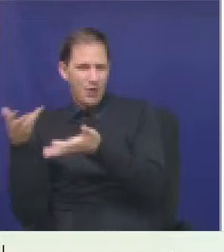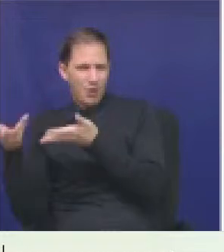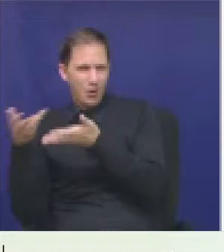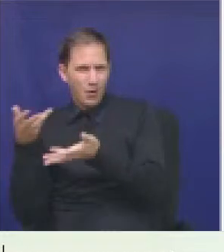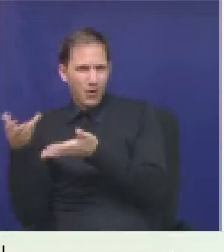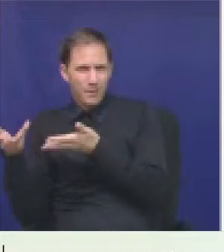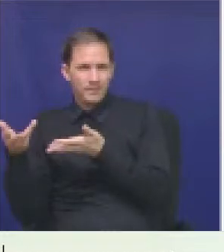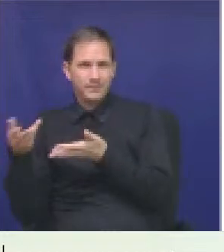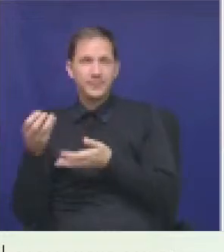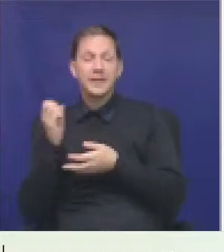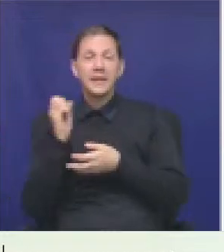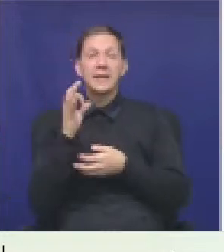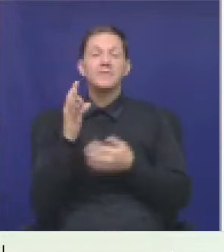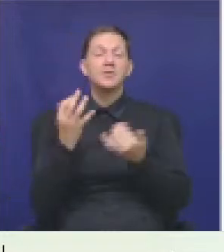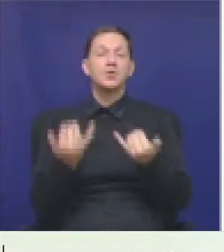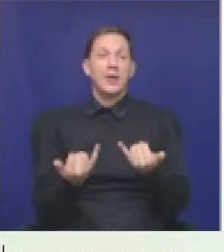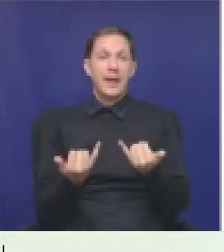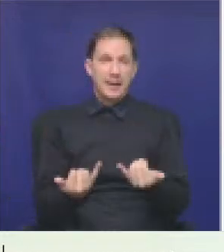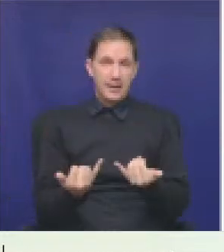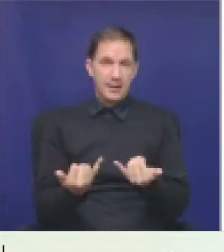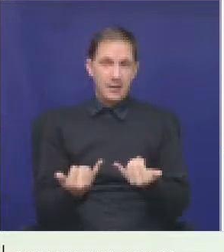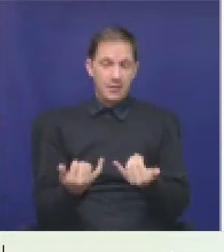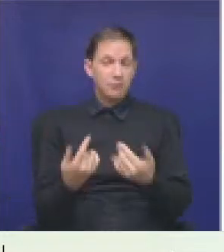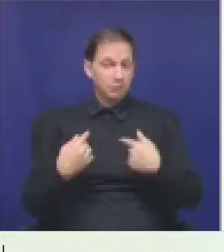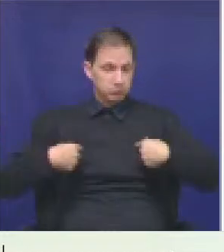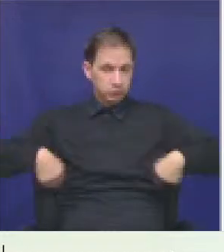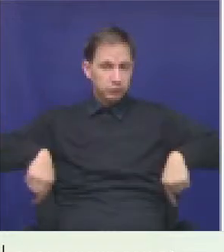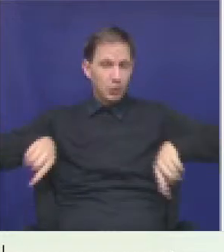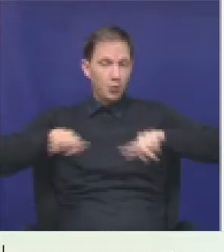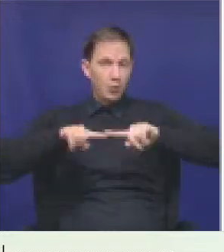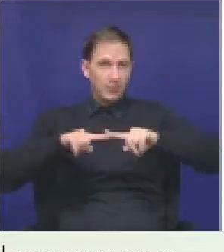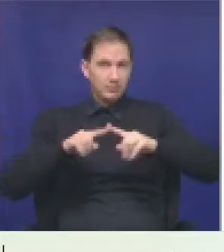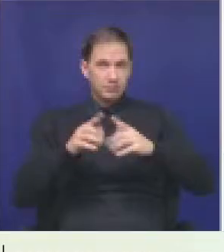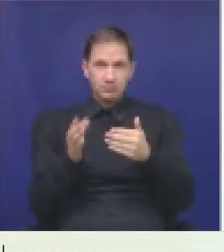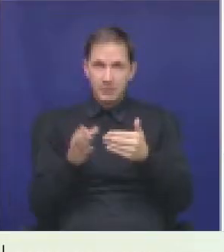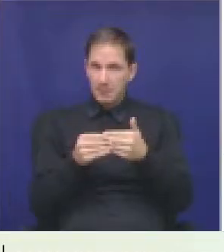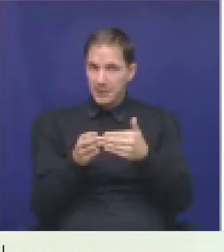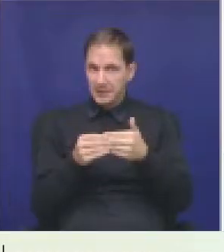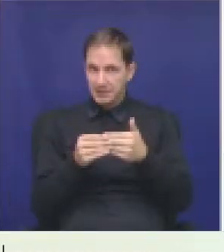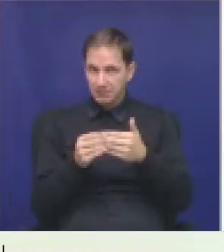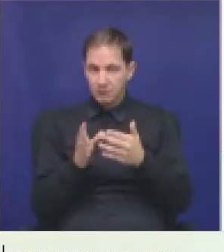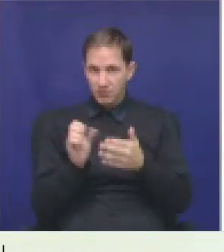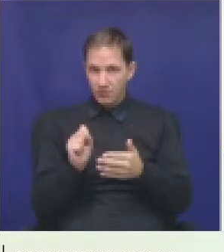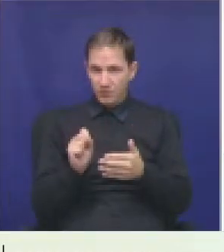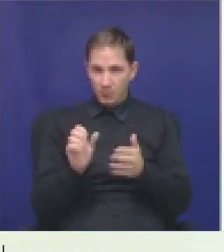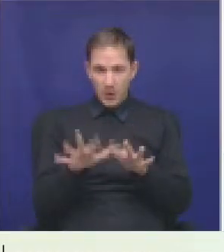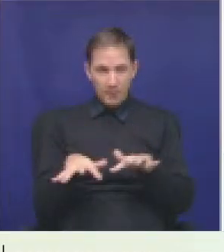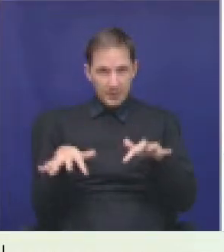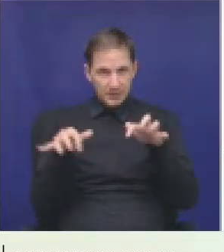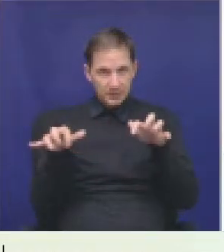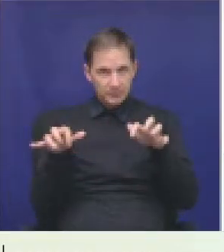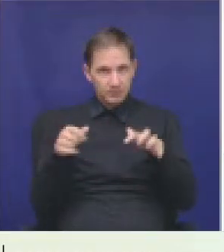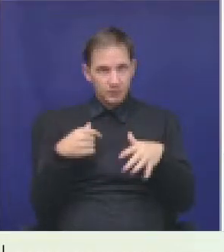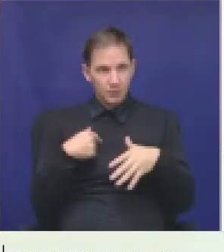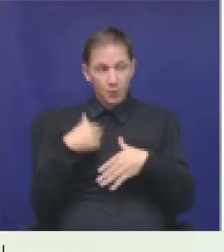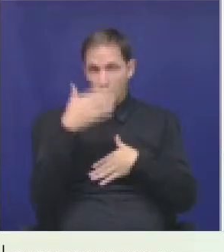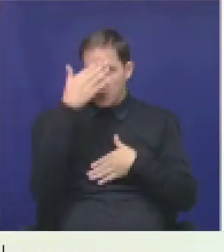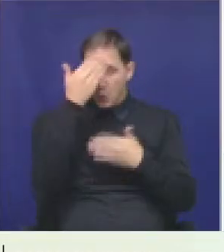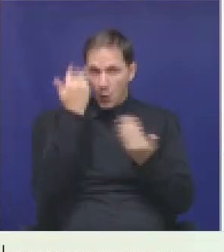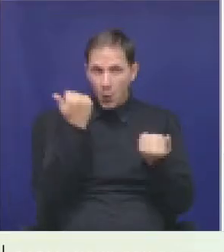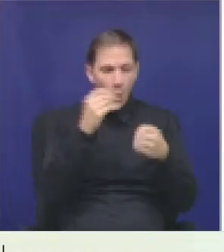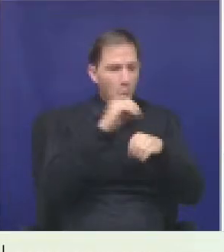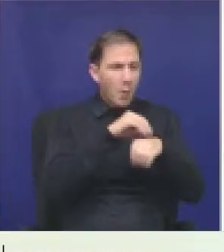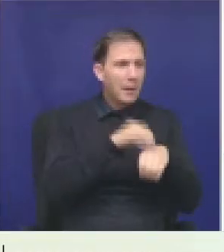If today, we as members of parliament, we as South Africa, don't know what our problems